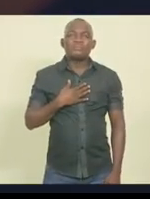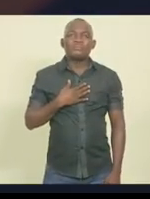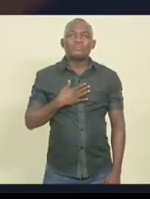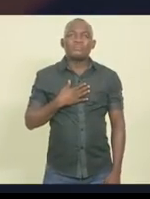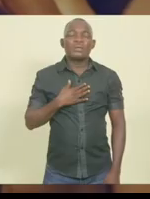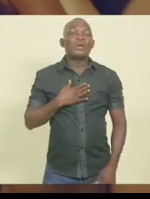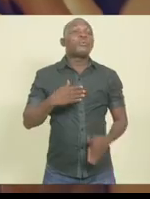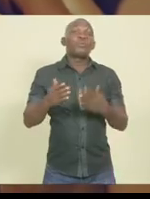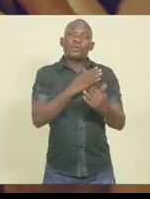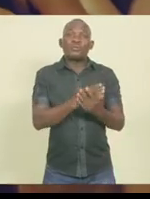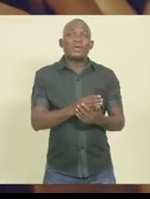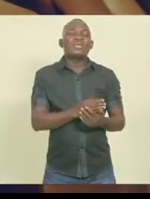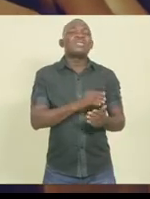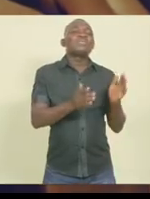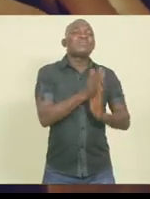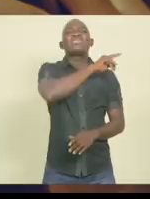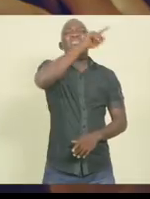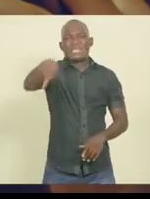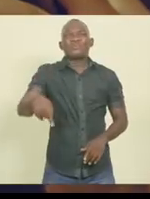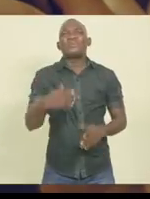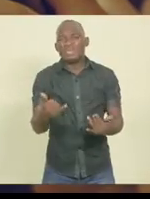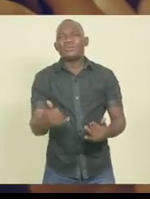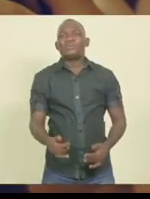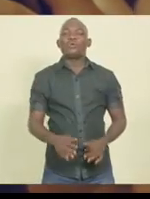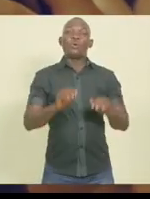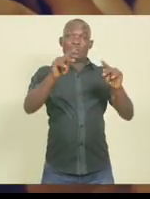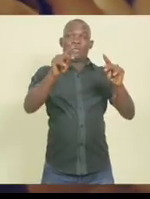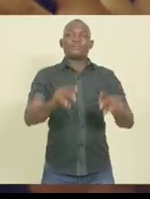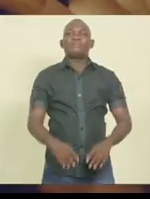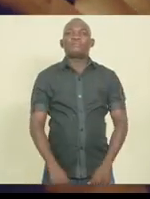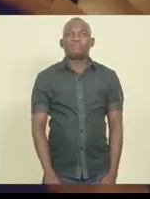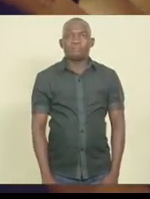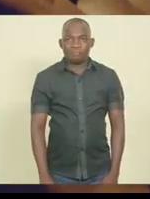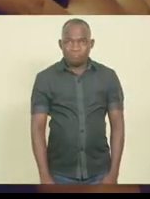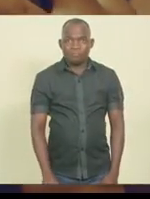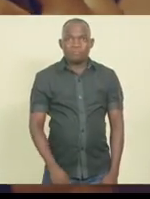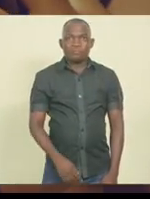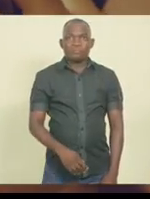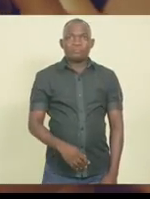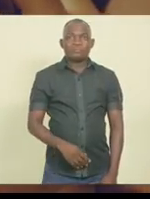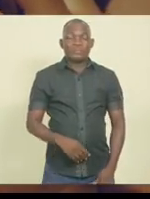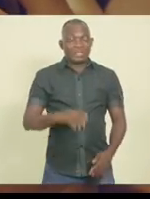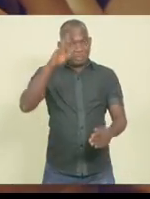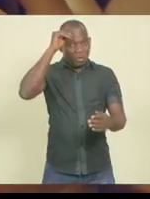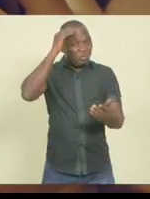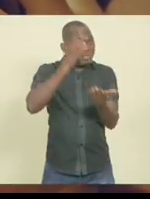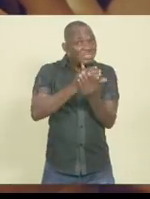That doesn't matter. He killed Tonga and Bayo. Alright, alright. I'll send you his